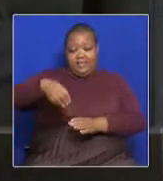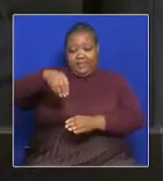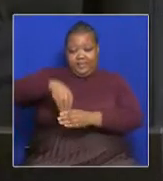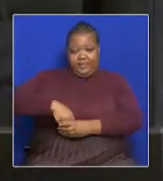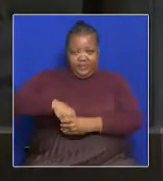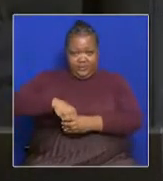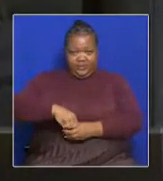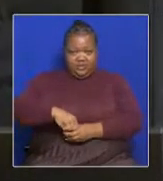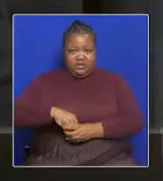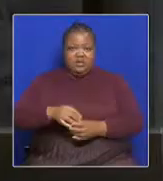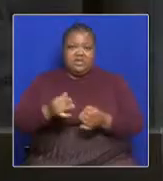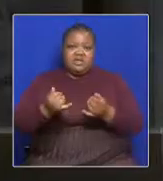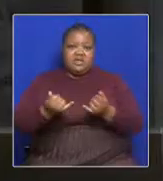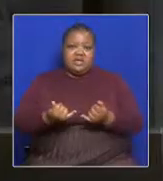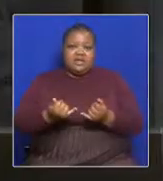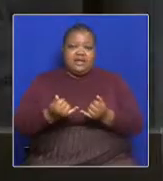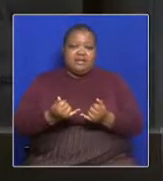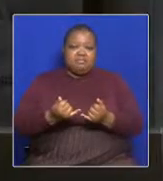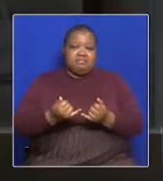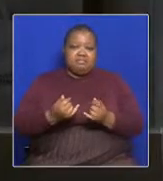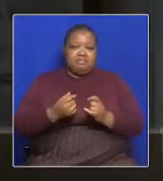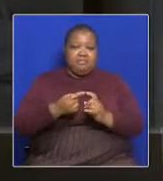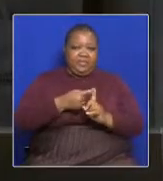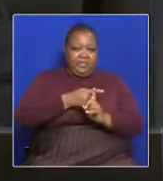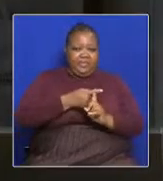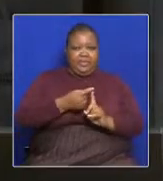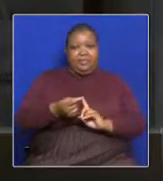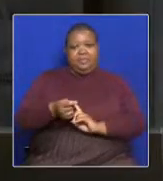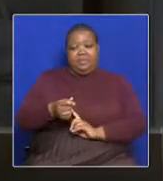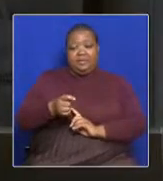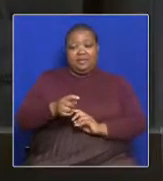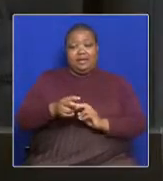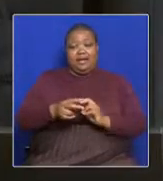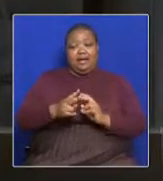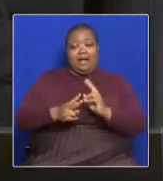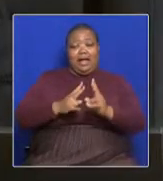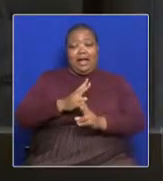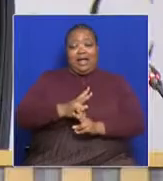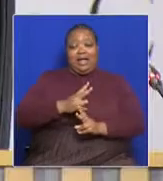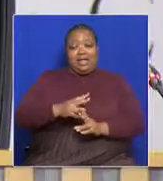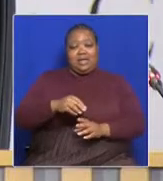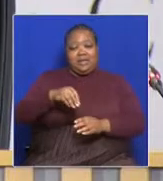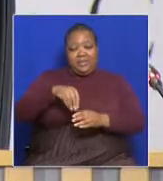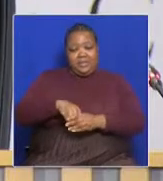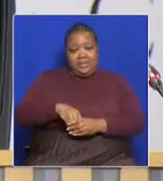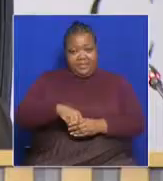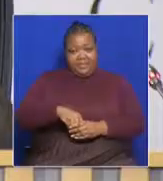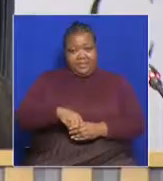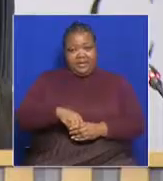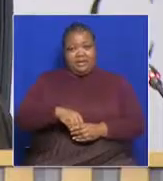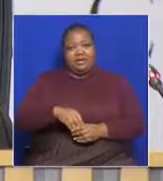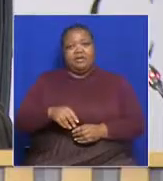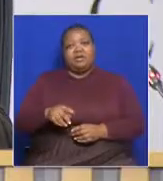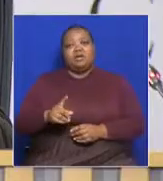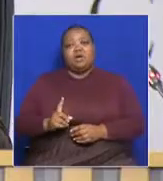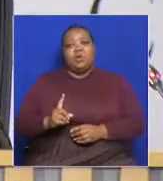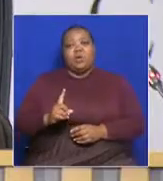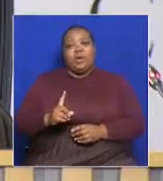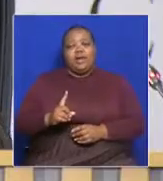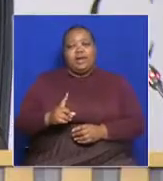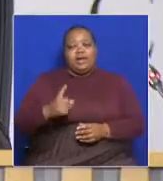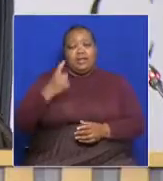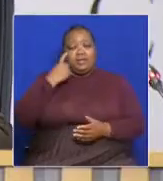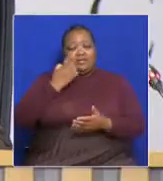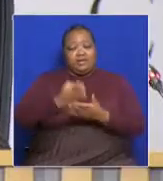lost. He ought to have re-entered that and also entered that one exhibit bag that now contains